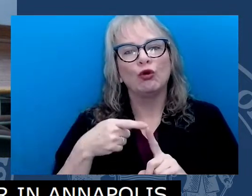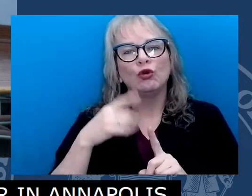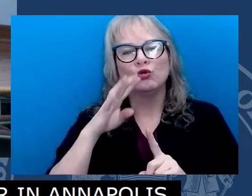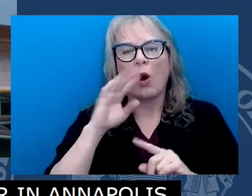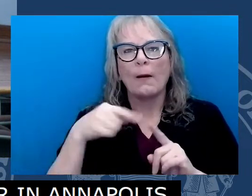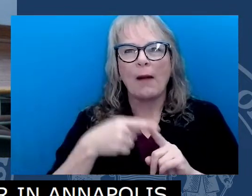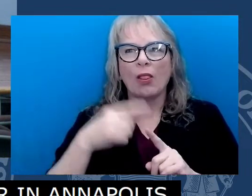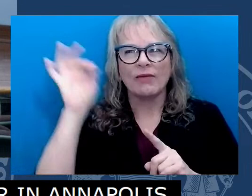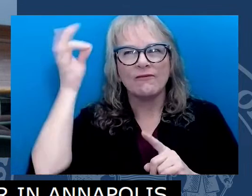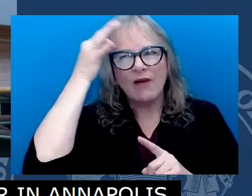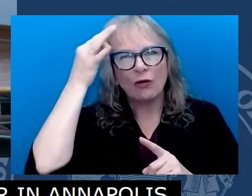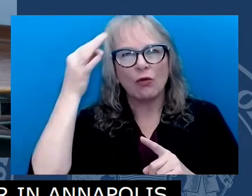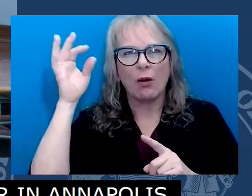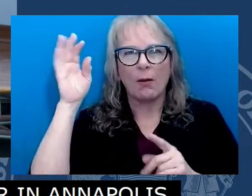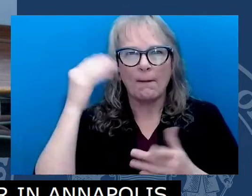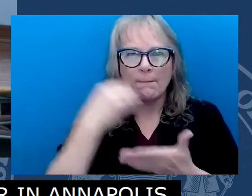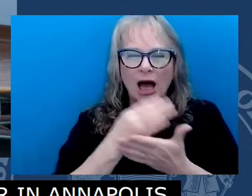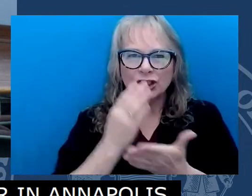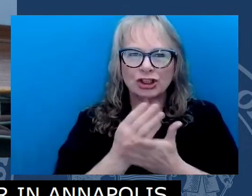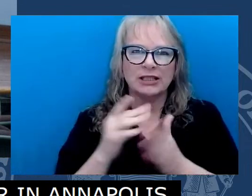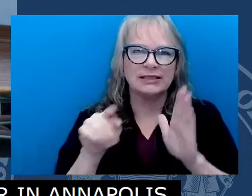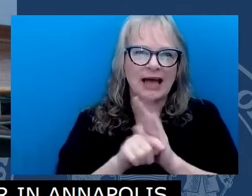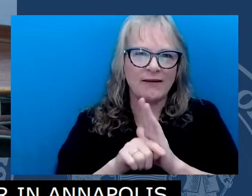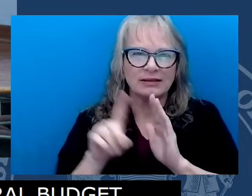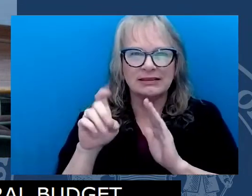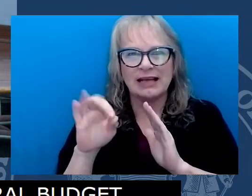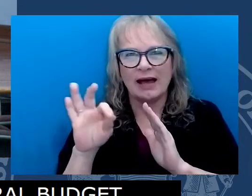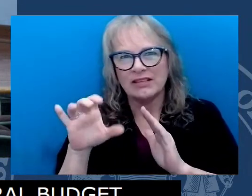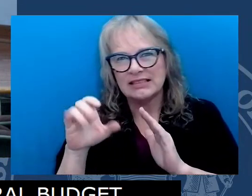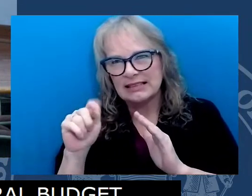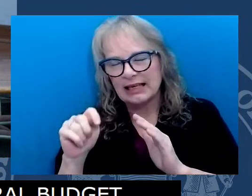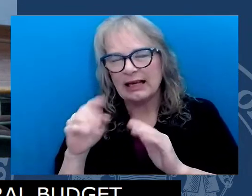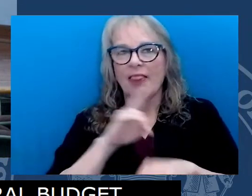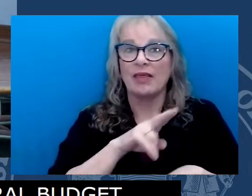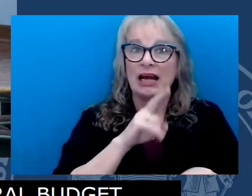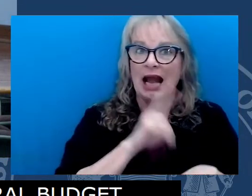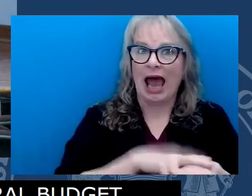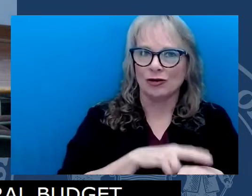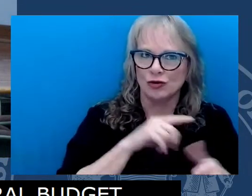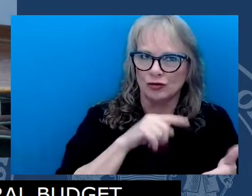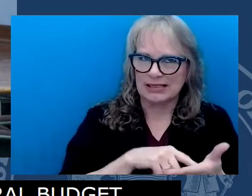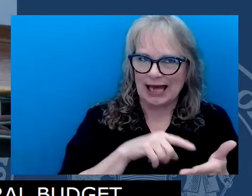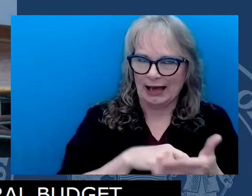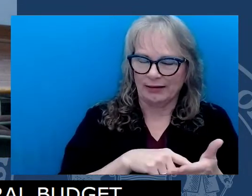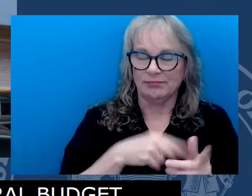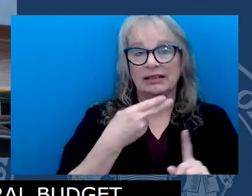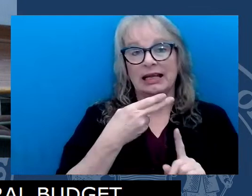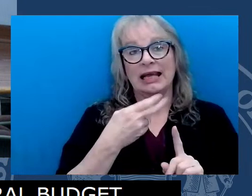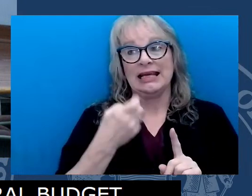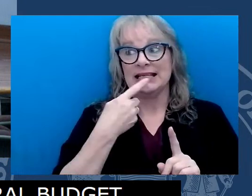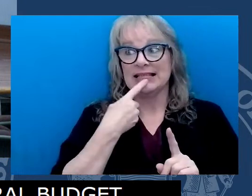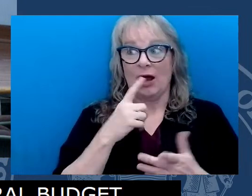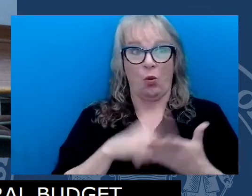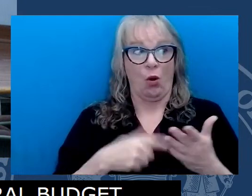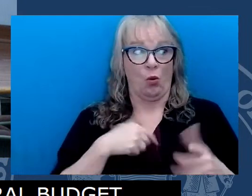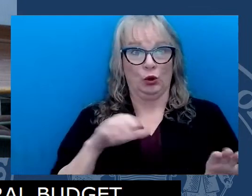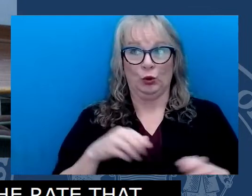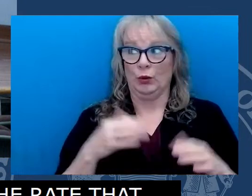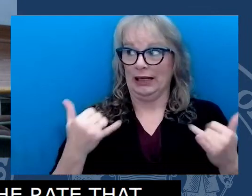budget deficit and the national debt. And he said at the rate that we're going, with healthcare